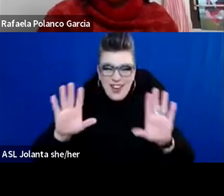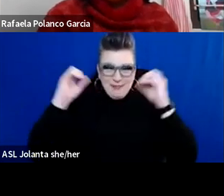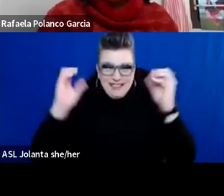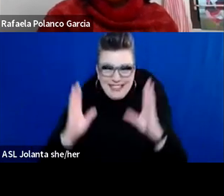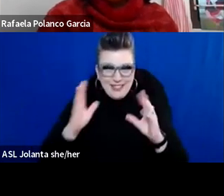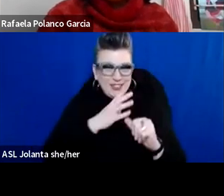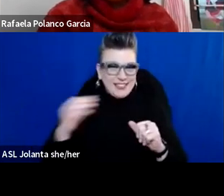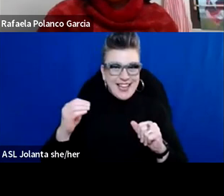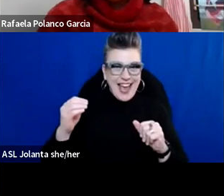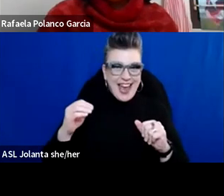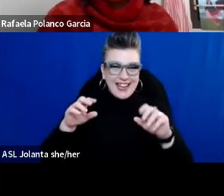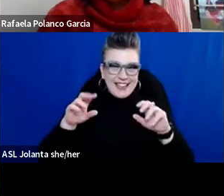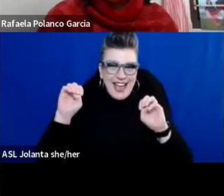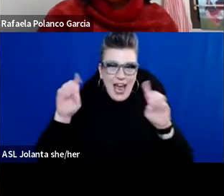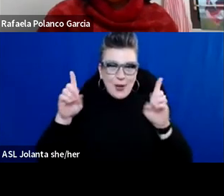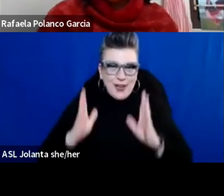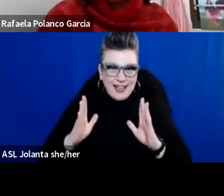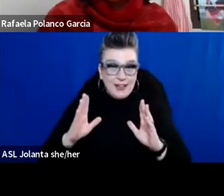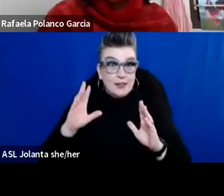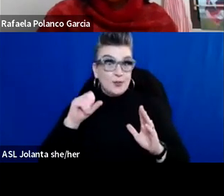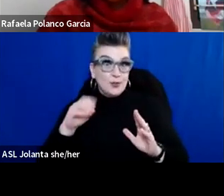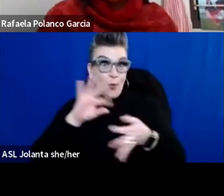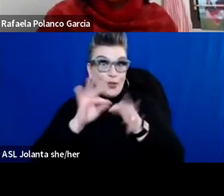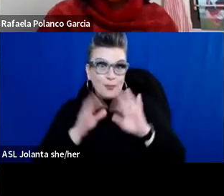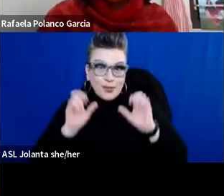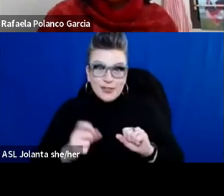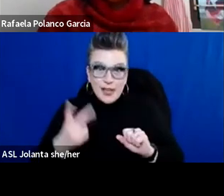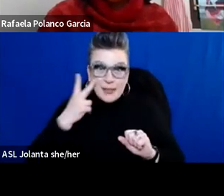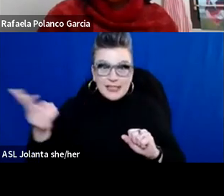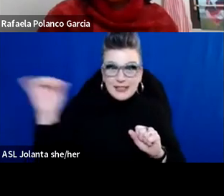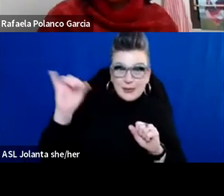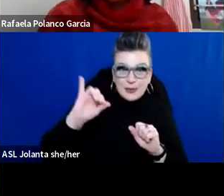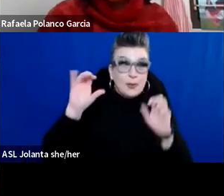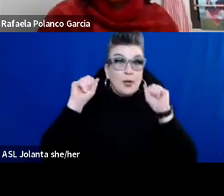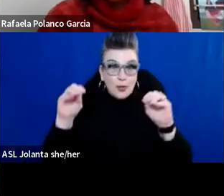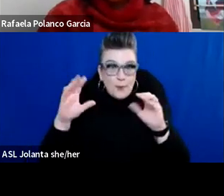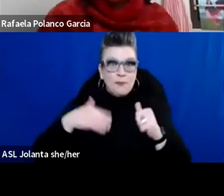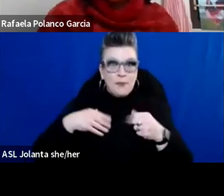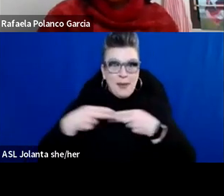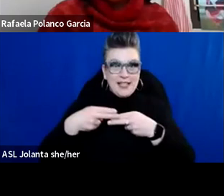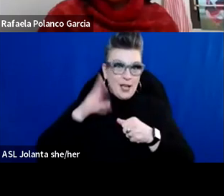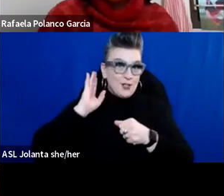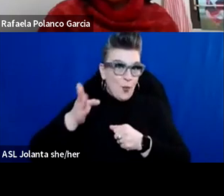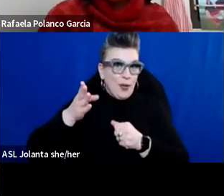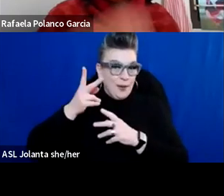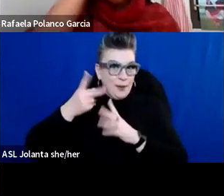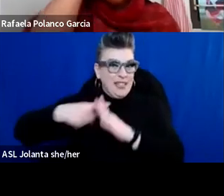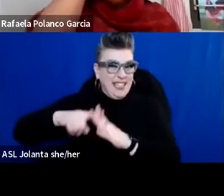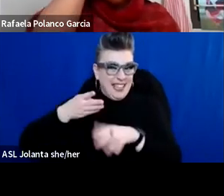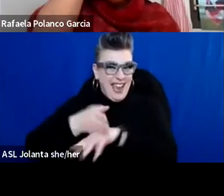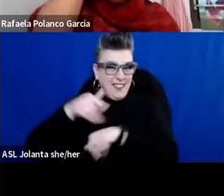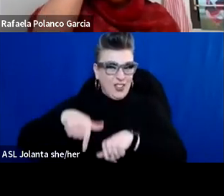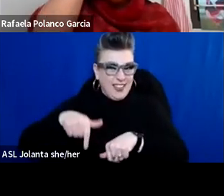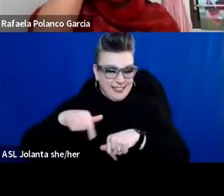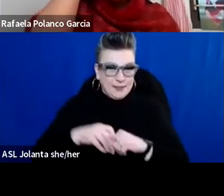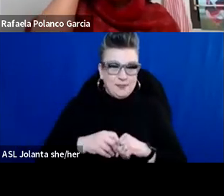camera and so our interpreters can be seen and so my slideshow will begin after this section i'm